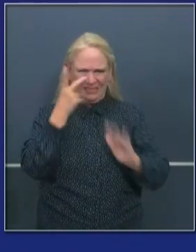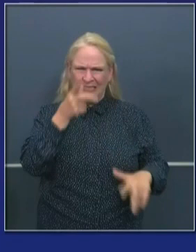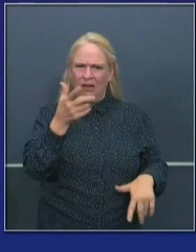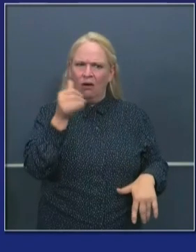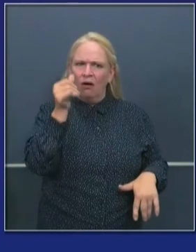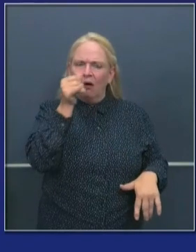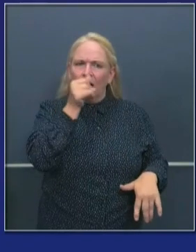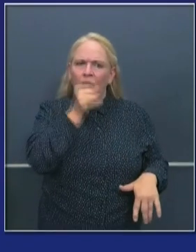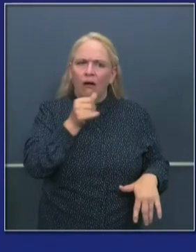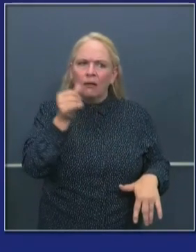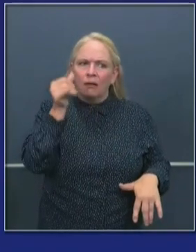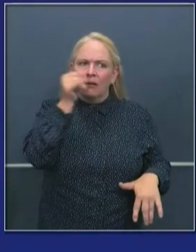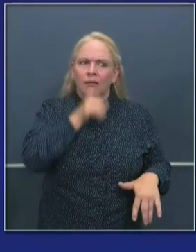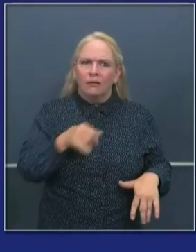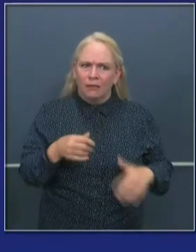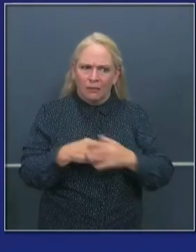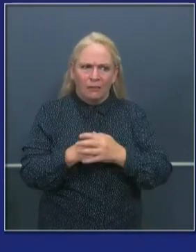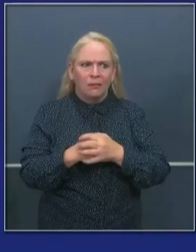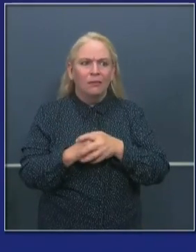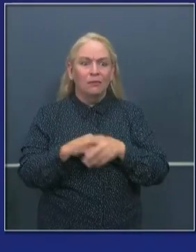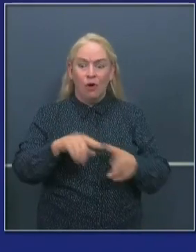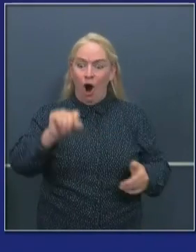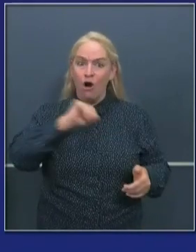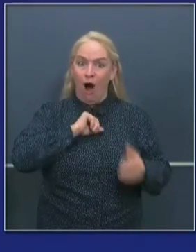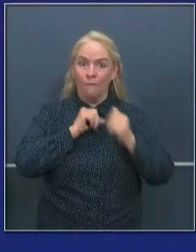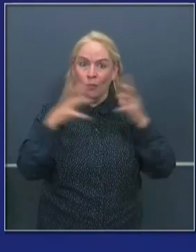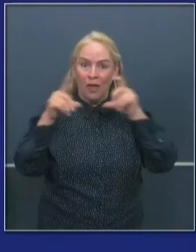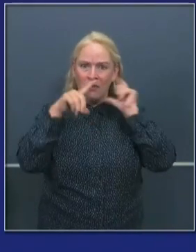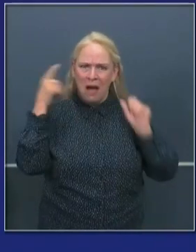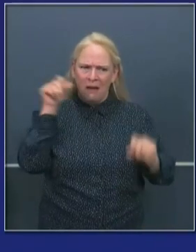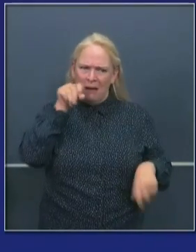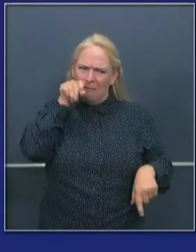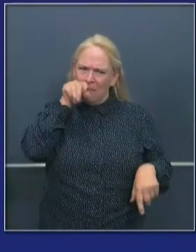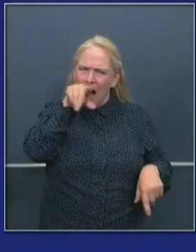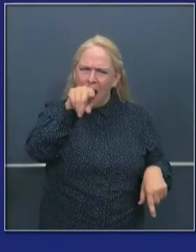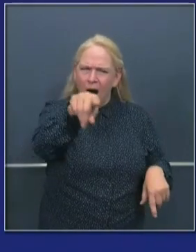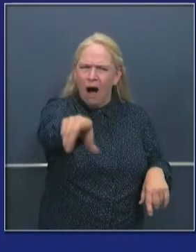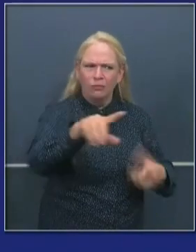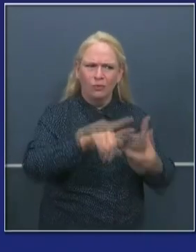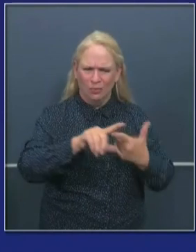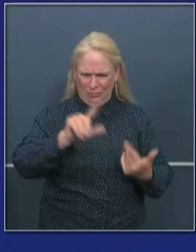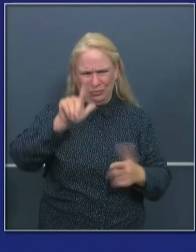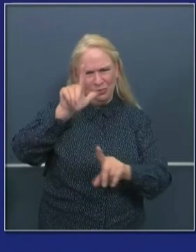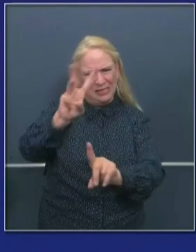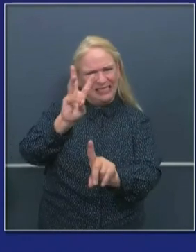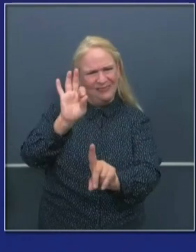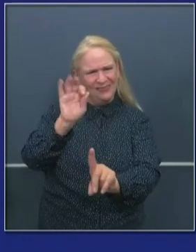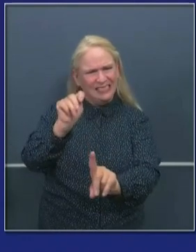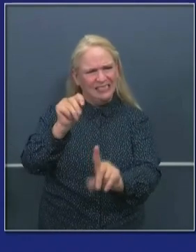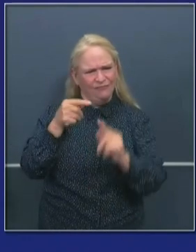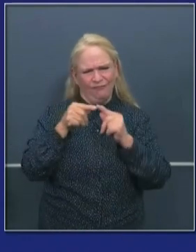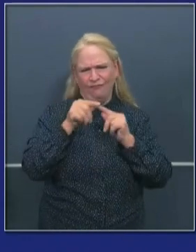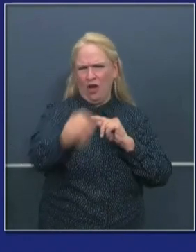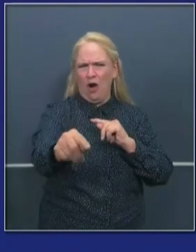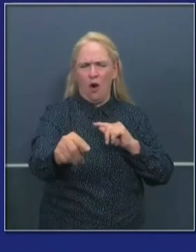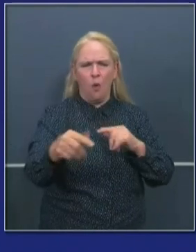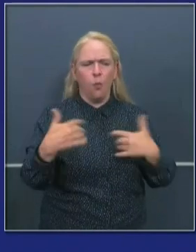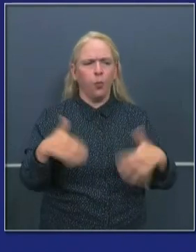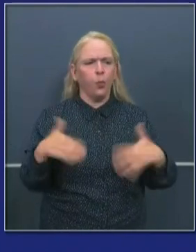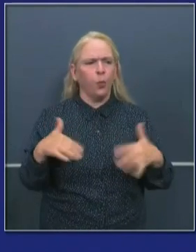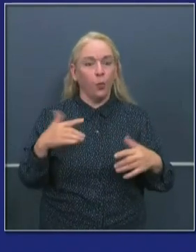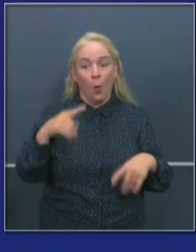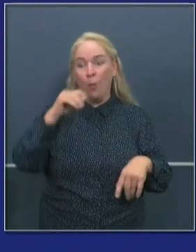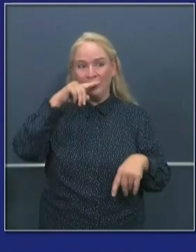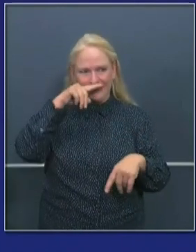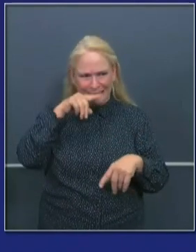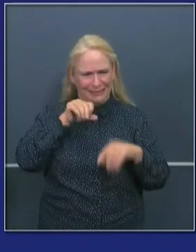the droplets, when you cough, go, and how far a distance those droplets can go if you sneeze. Just